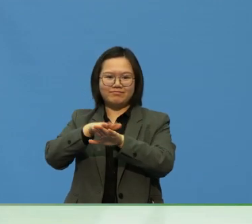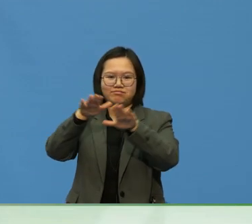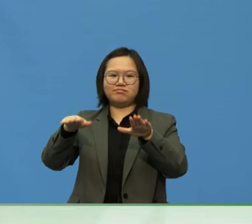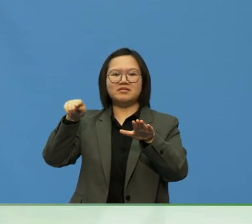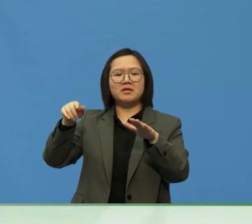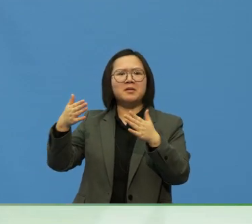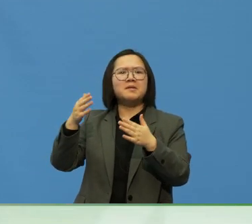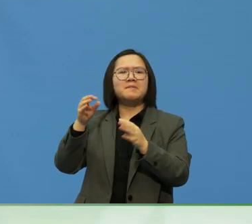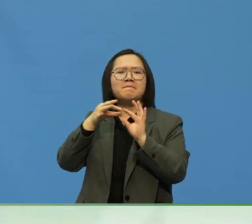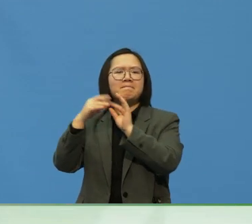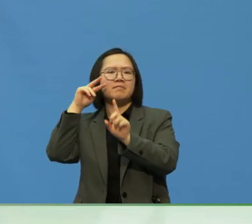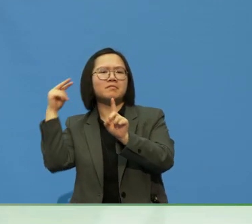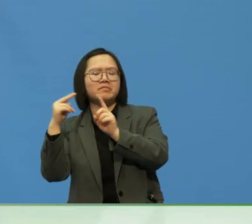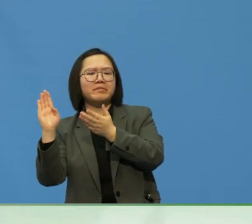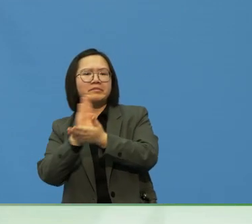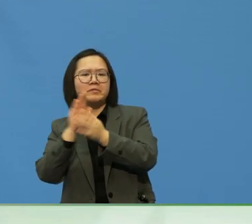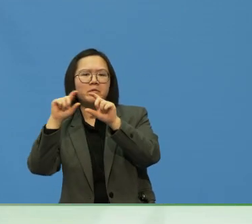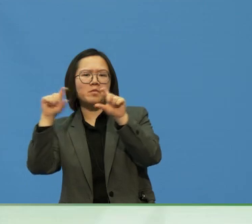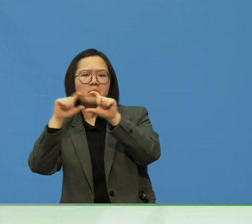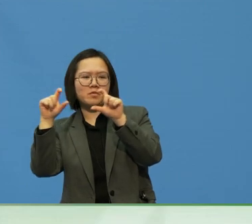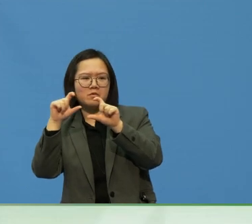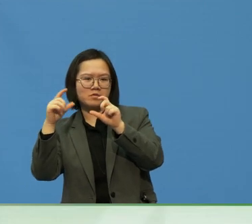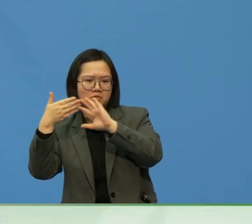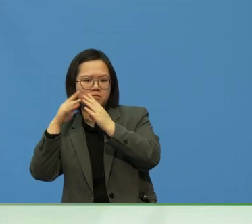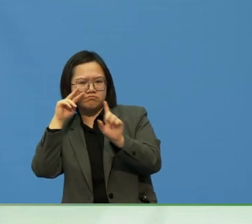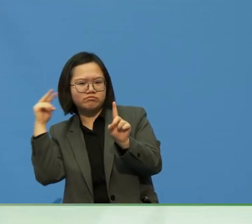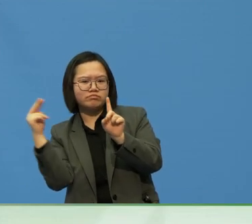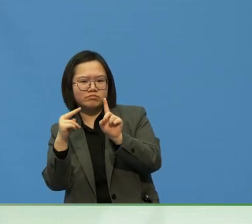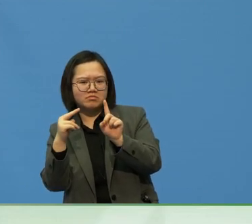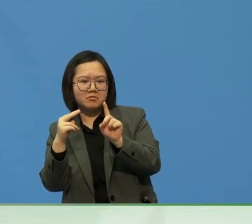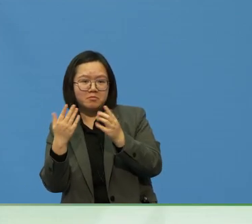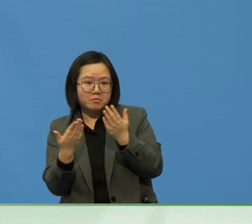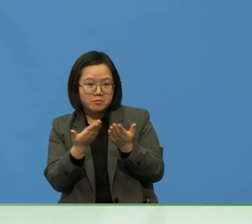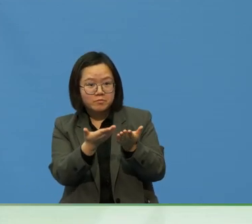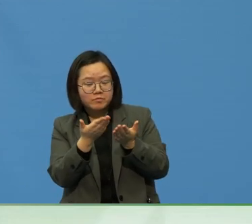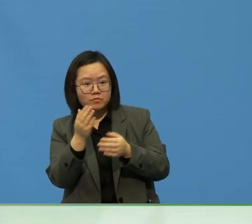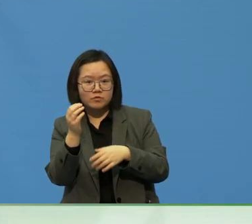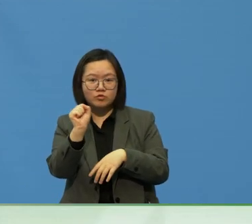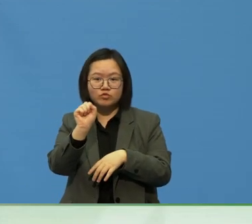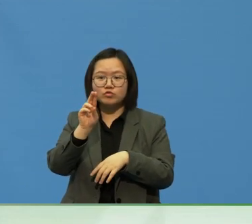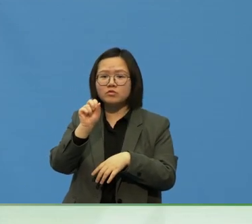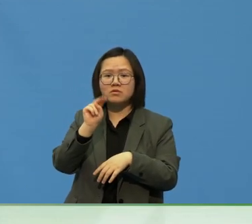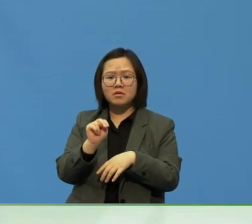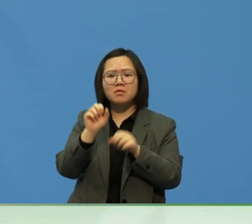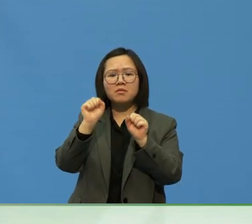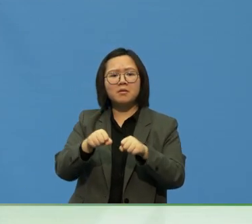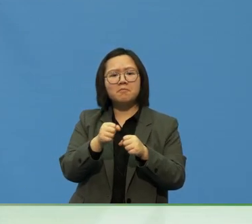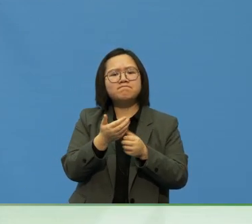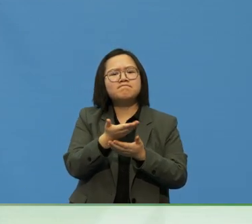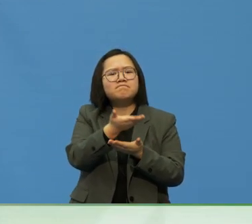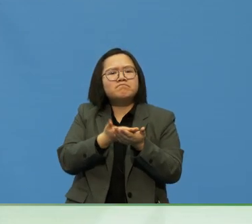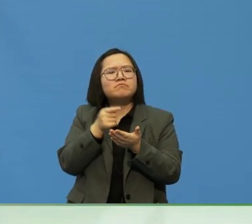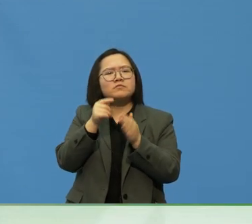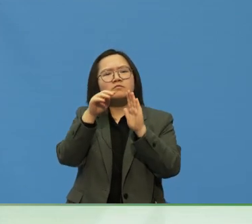Susan, you give as an introduction to those regulations and how they can build a framework for companies to be more